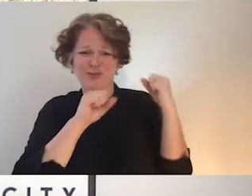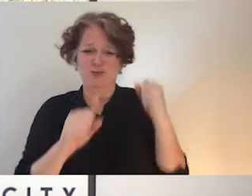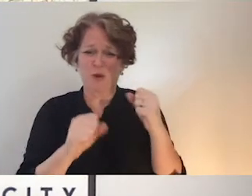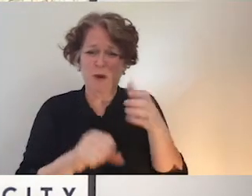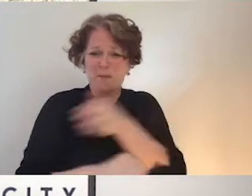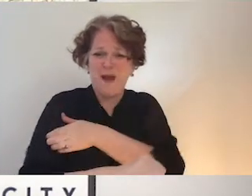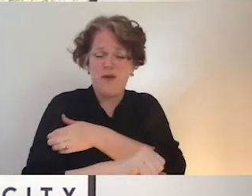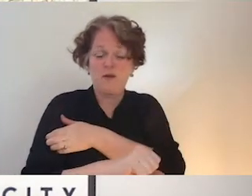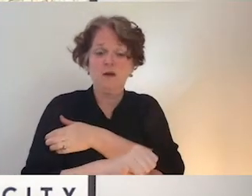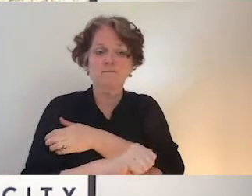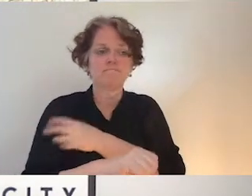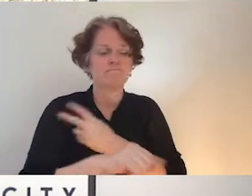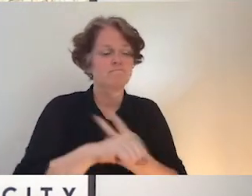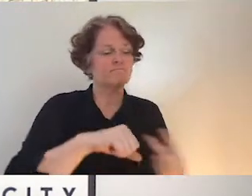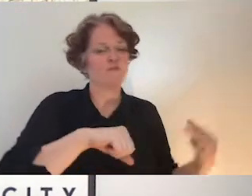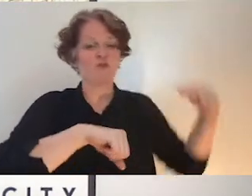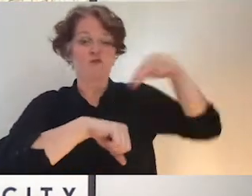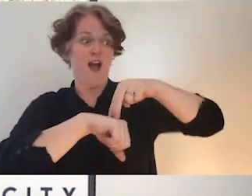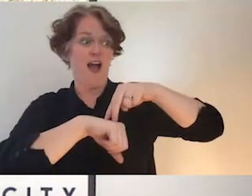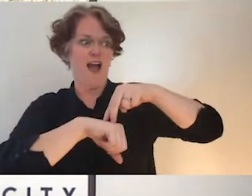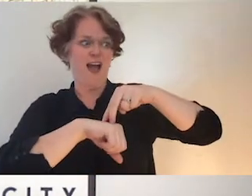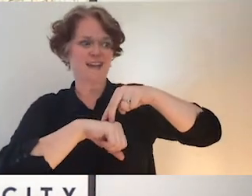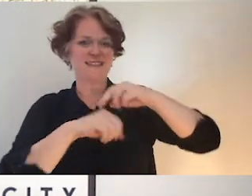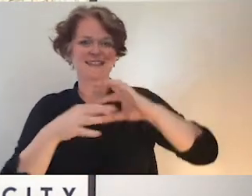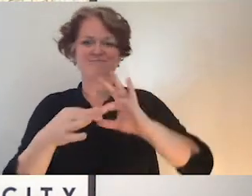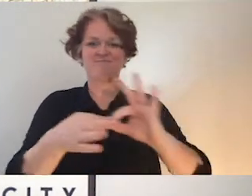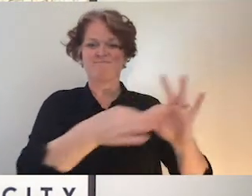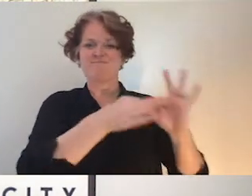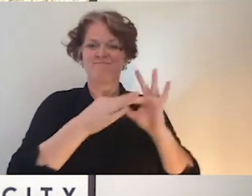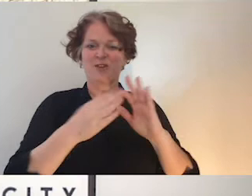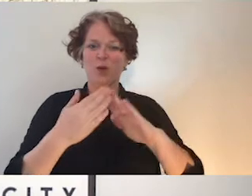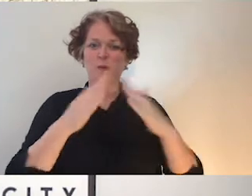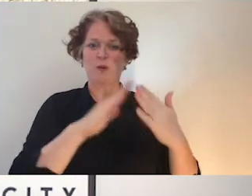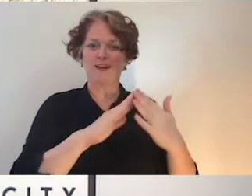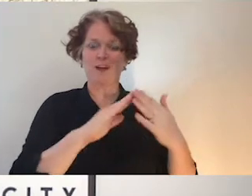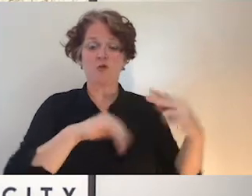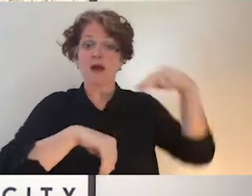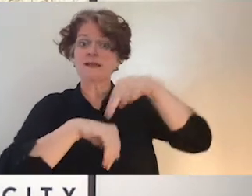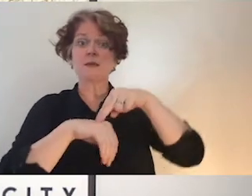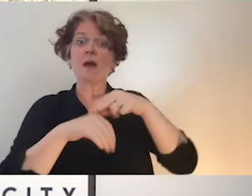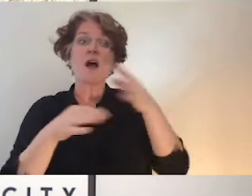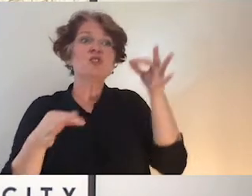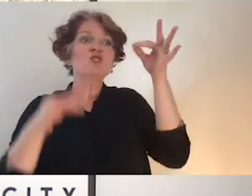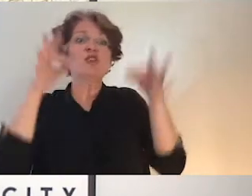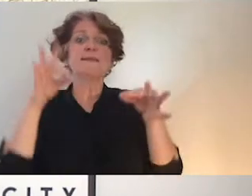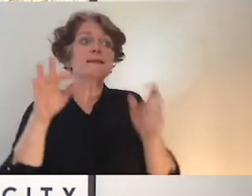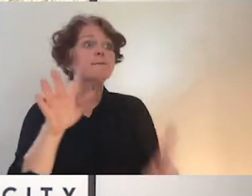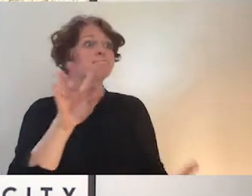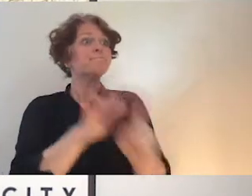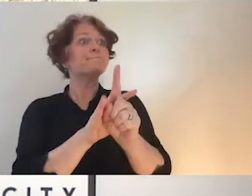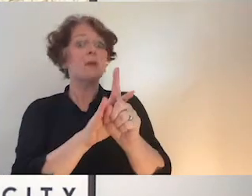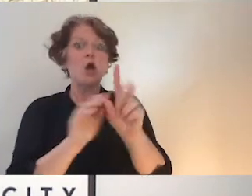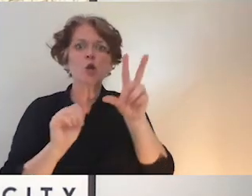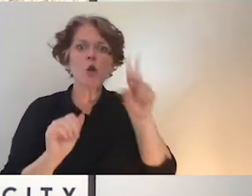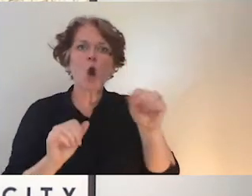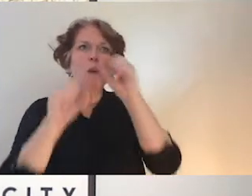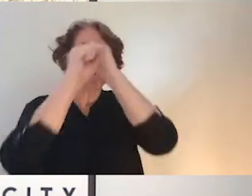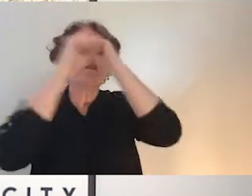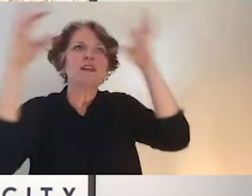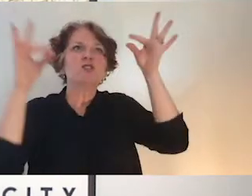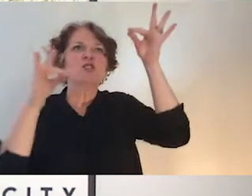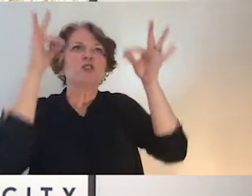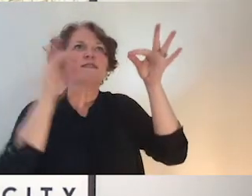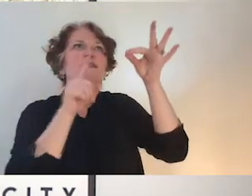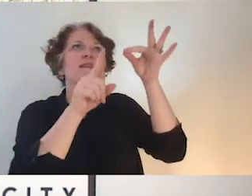moment. Then rise as a community. Rise up, because justice does not simply emerge. It must